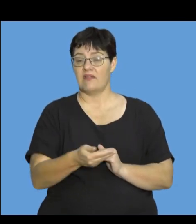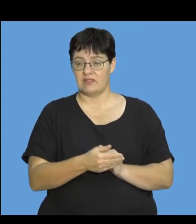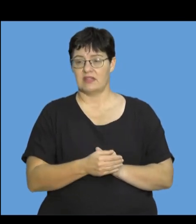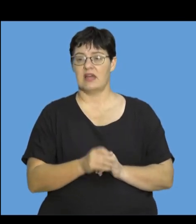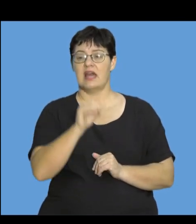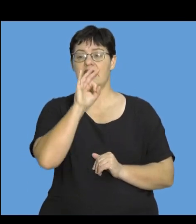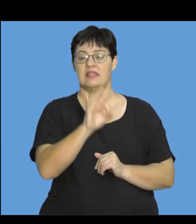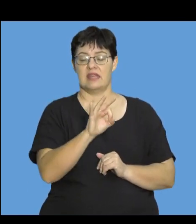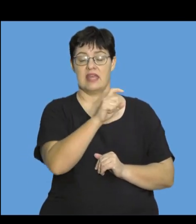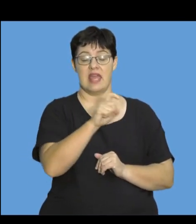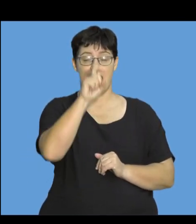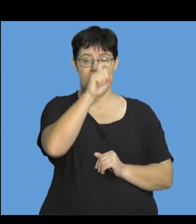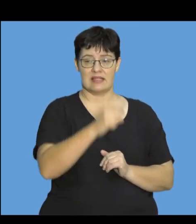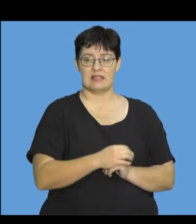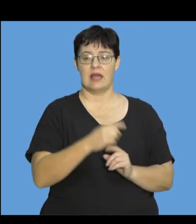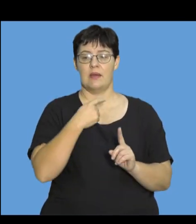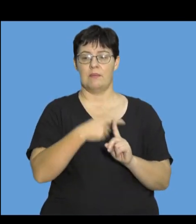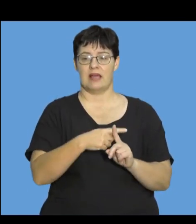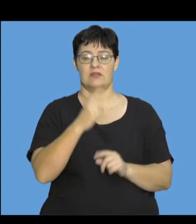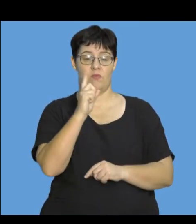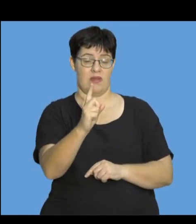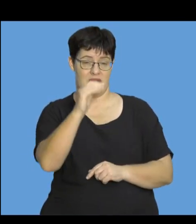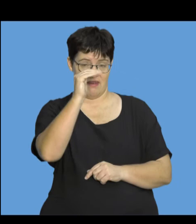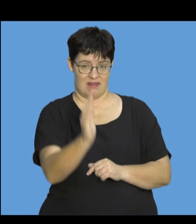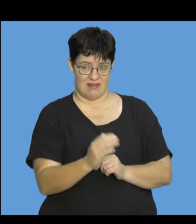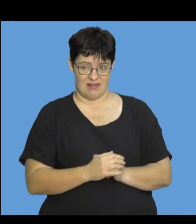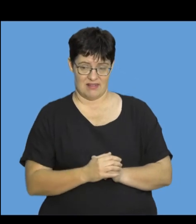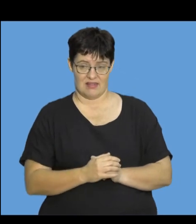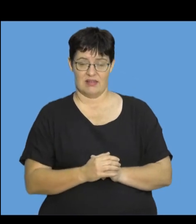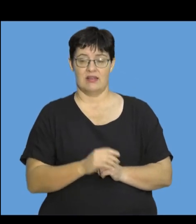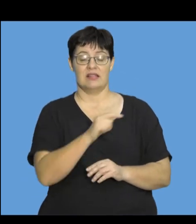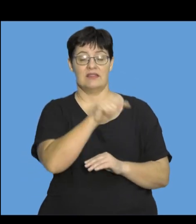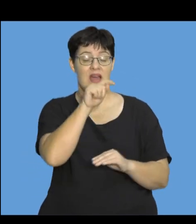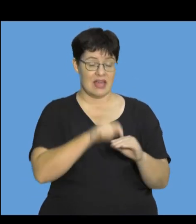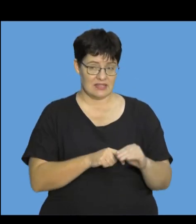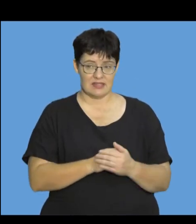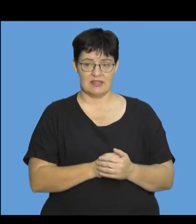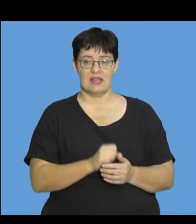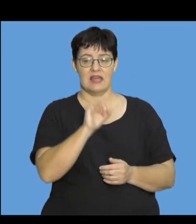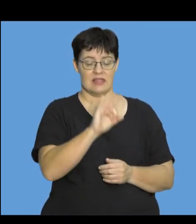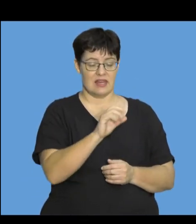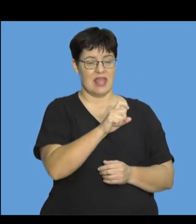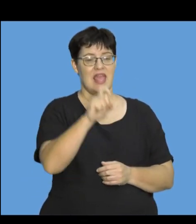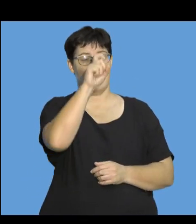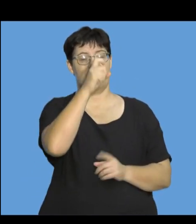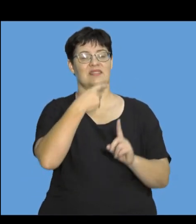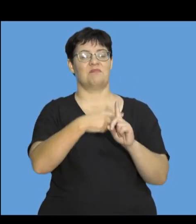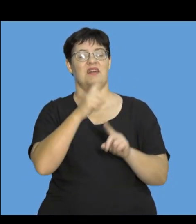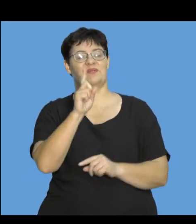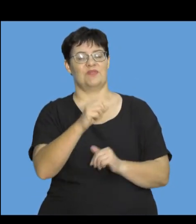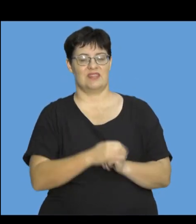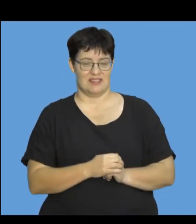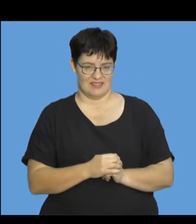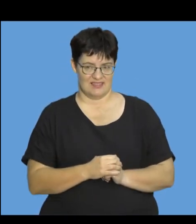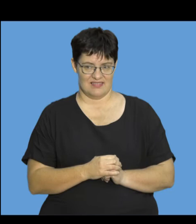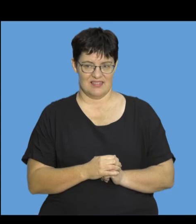left with 3 to the exponent of x plus 1, and then divided by 3 to the exponent